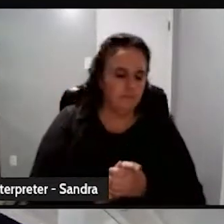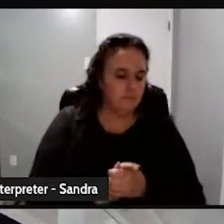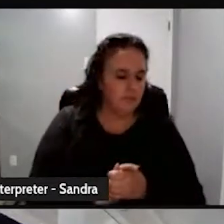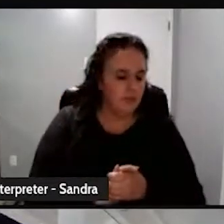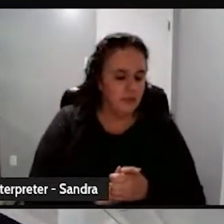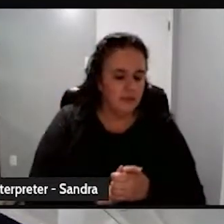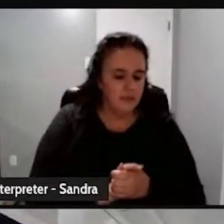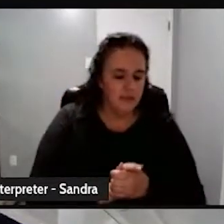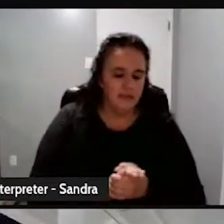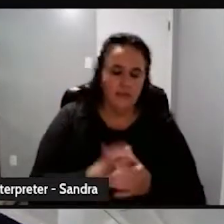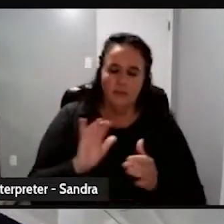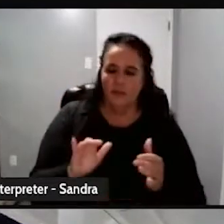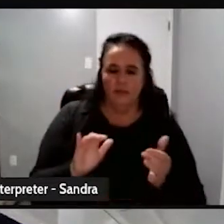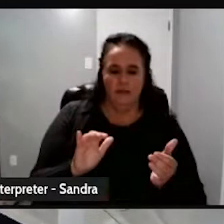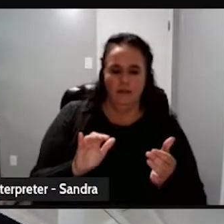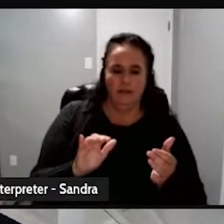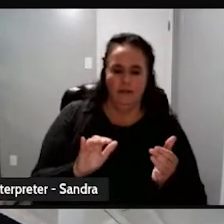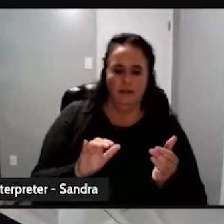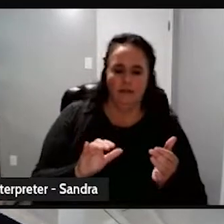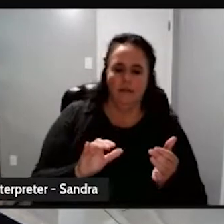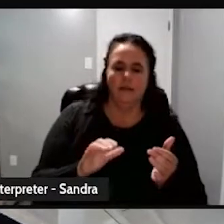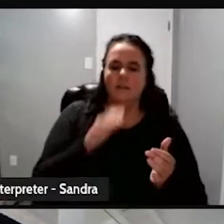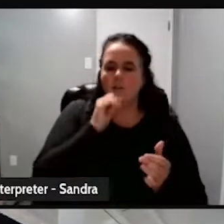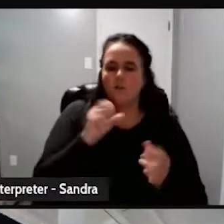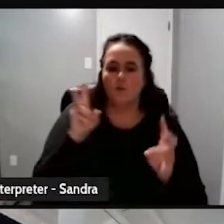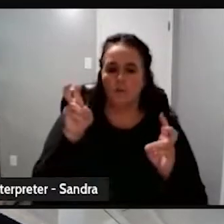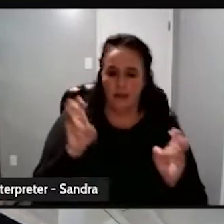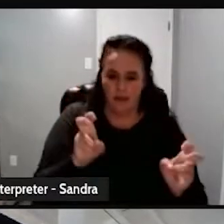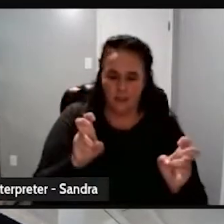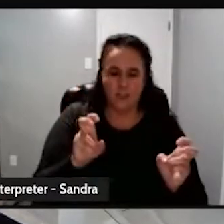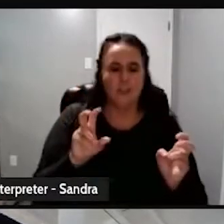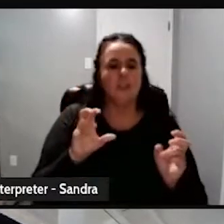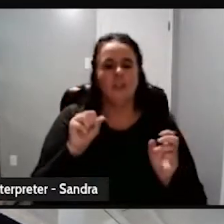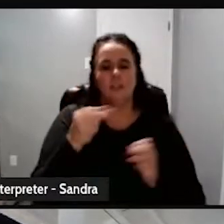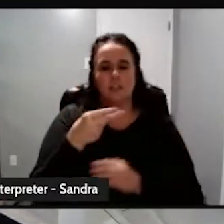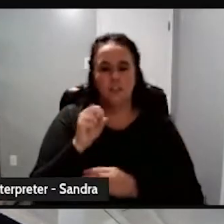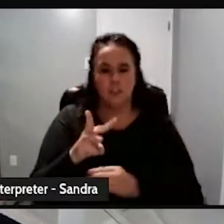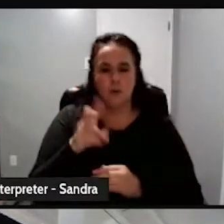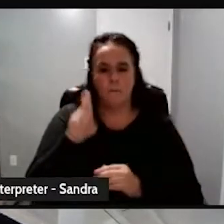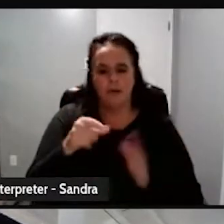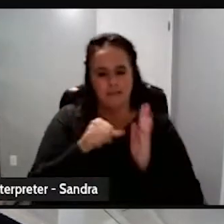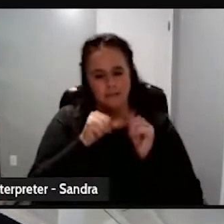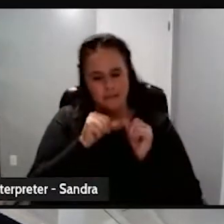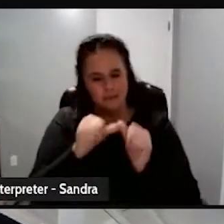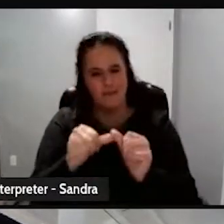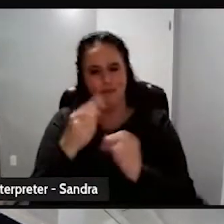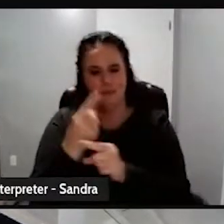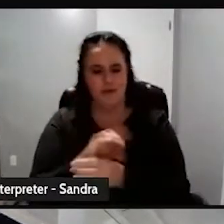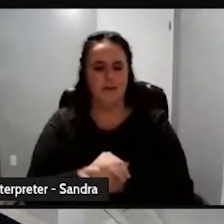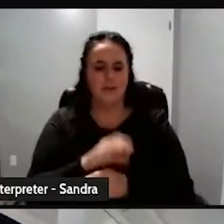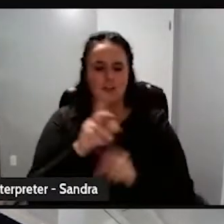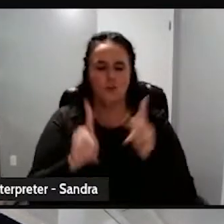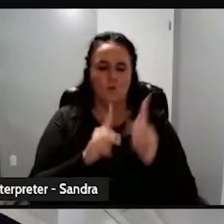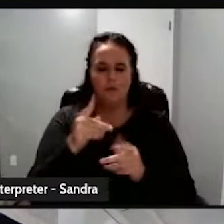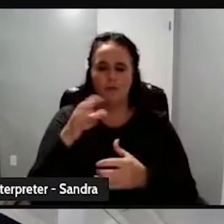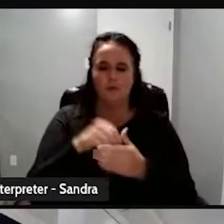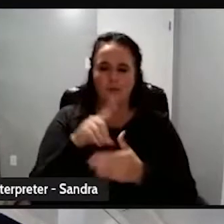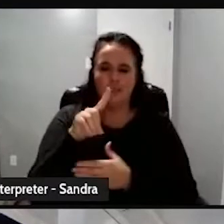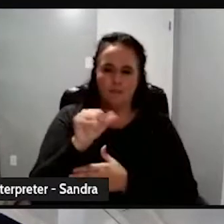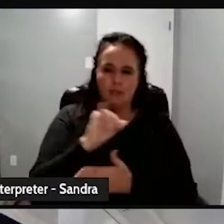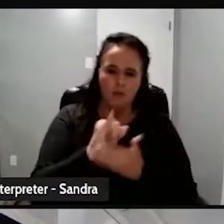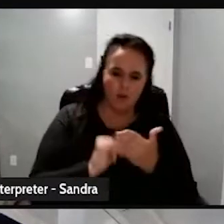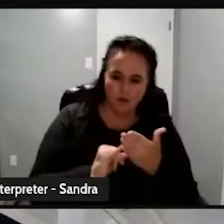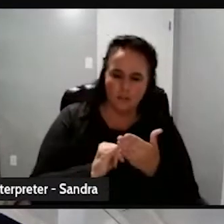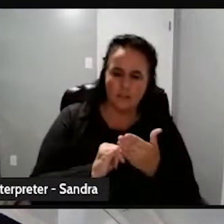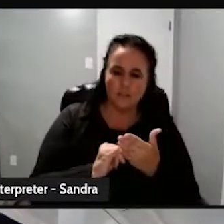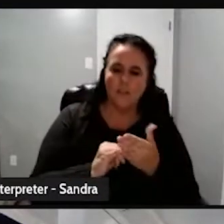greater sense. There's an old adage, the show must go on. And people within the disability arts